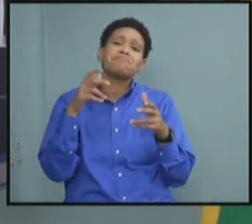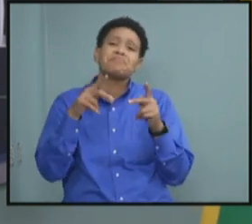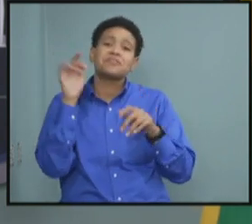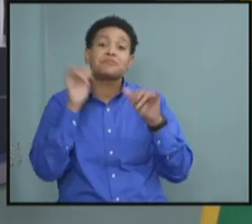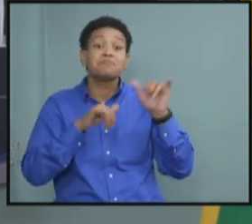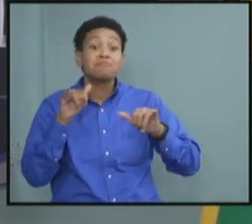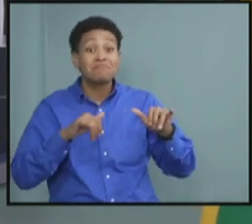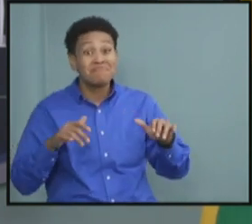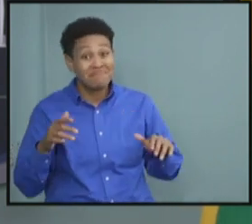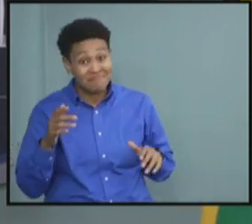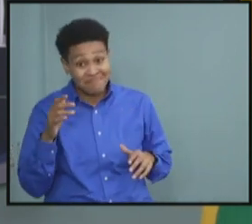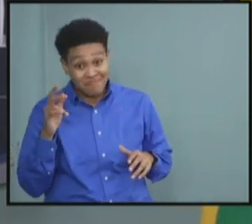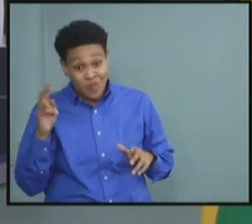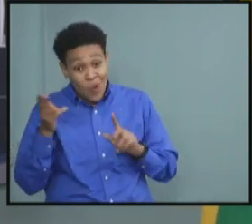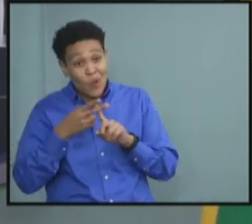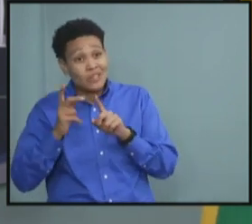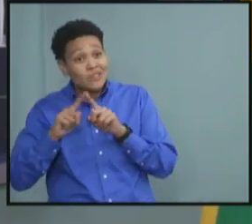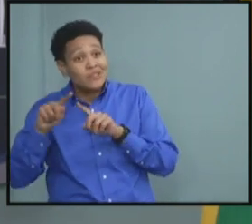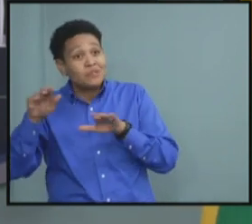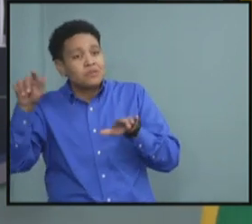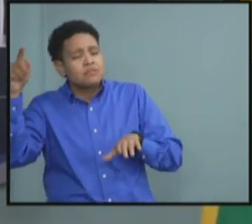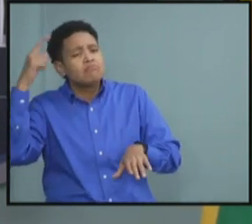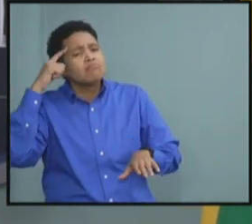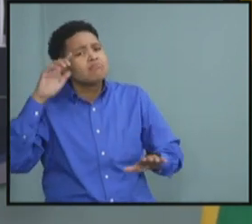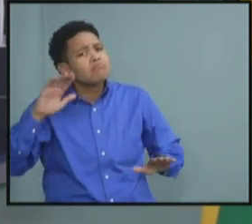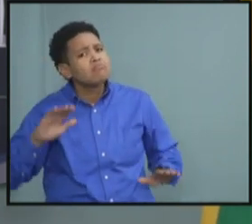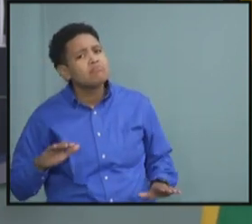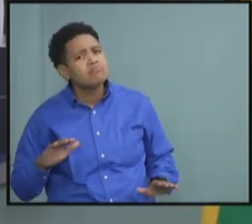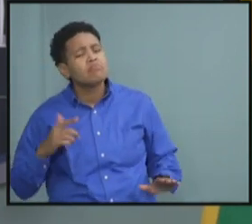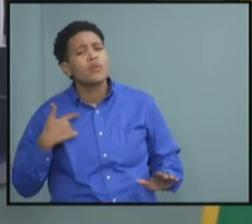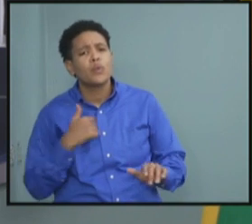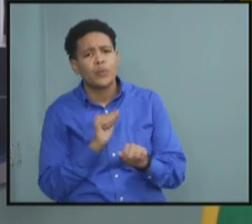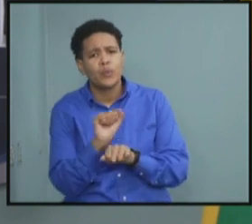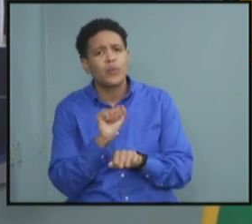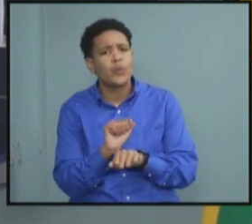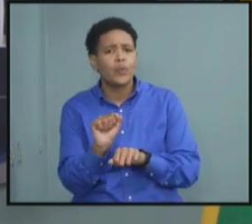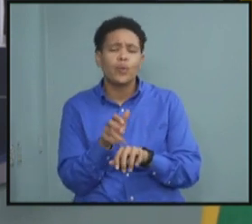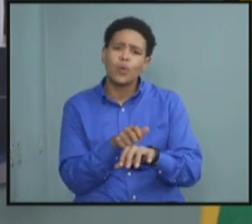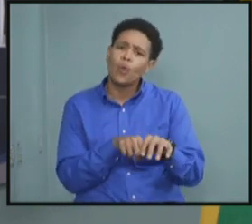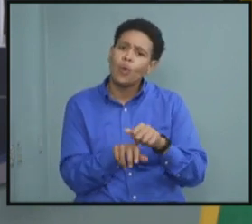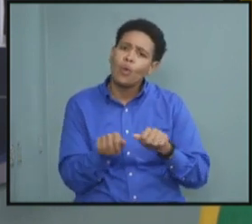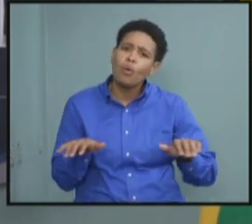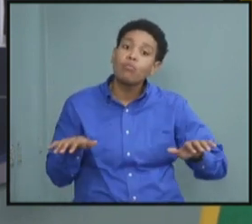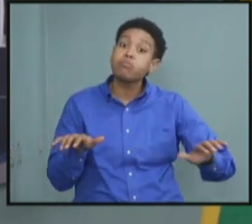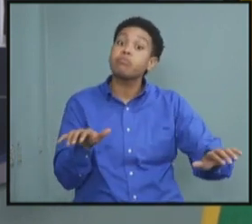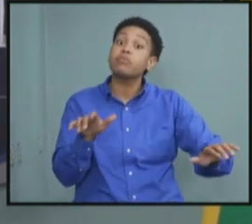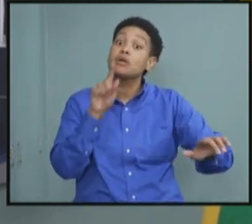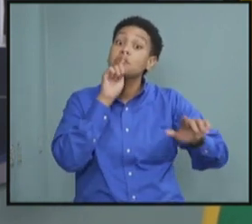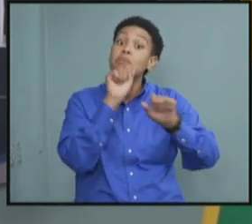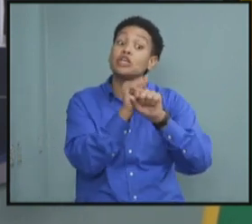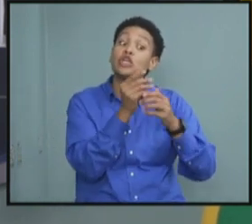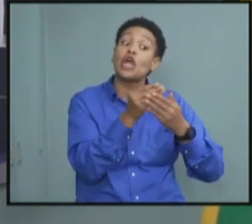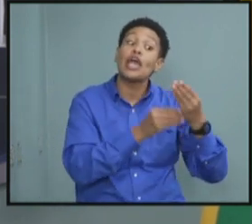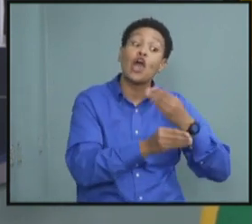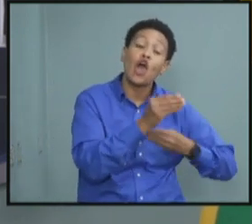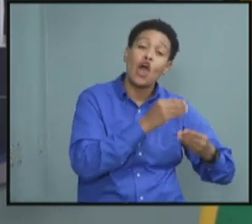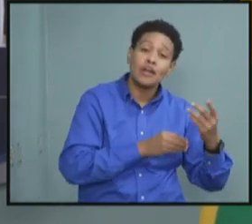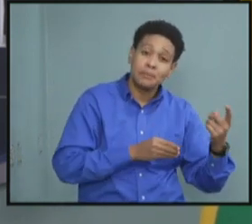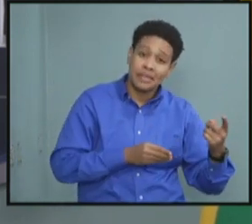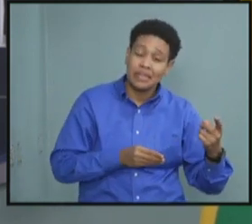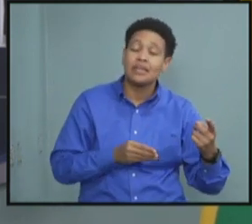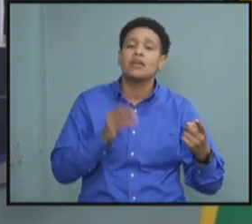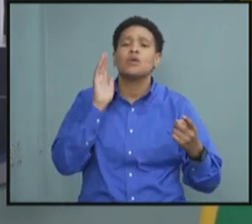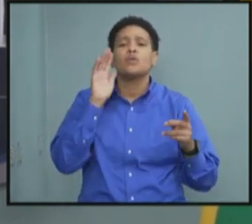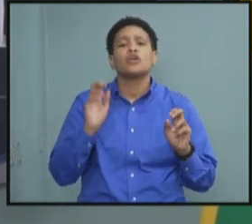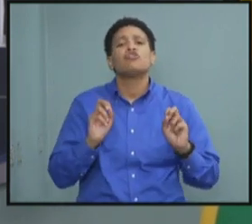can rest assured that we are working very hard to ensure the economy